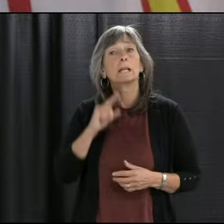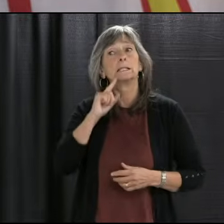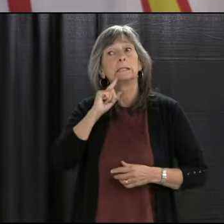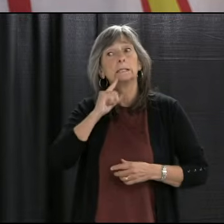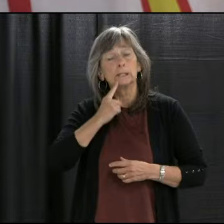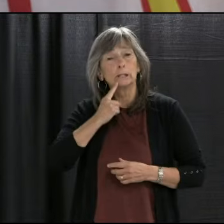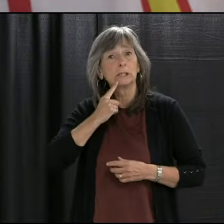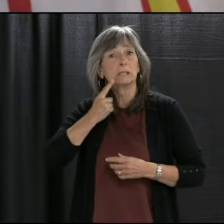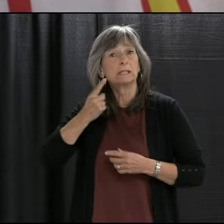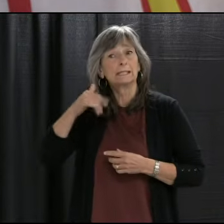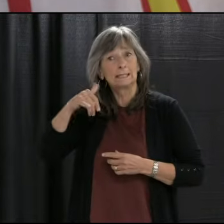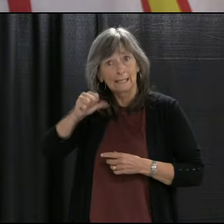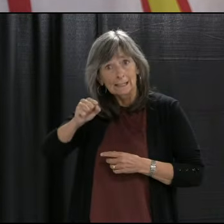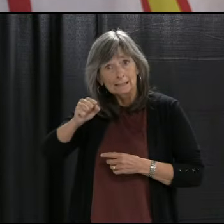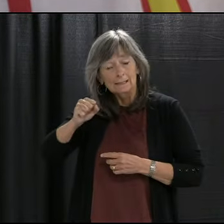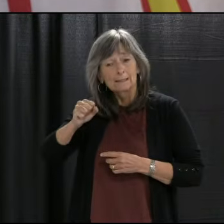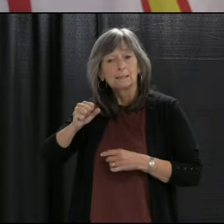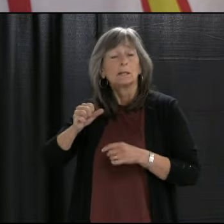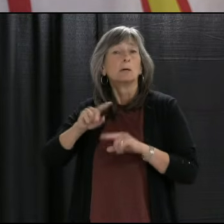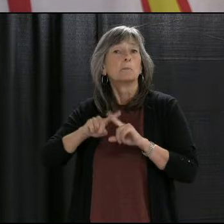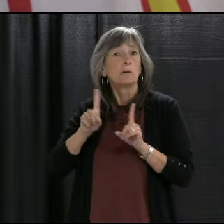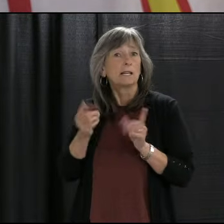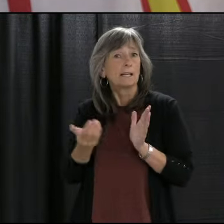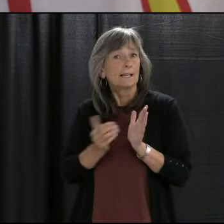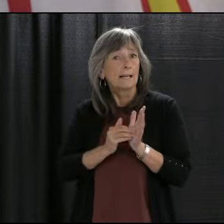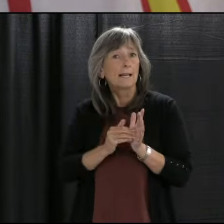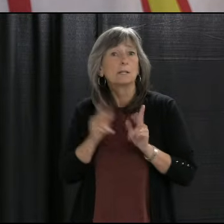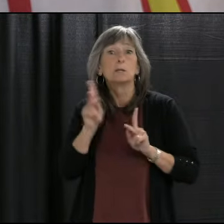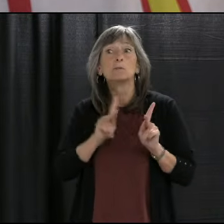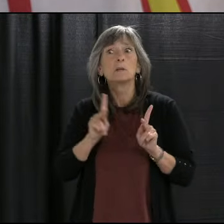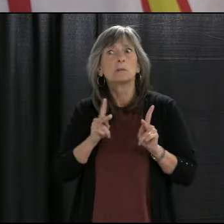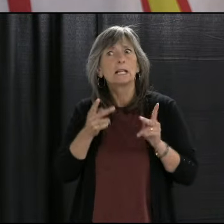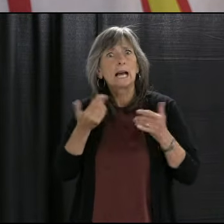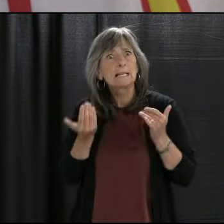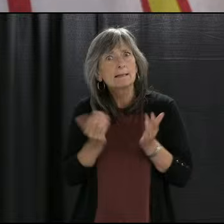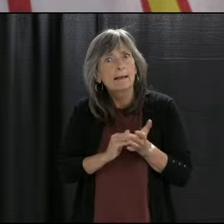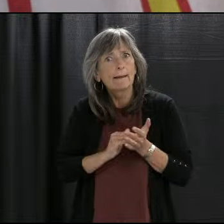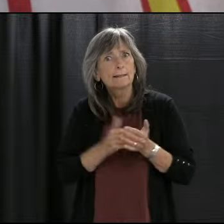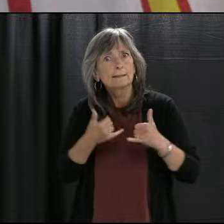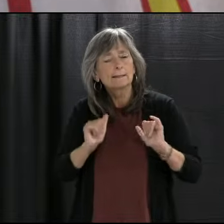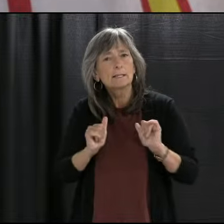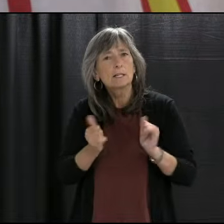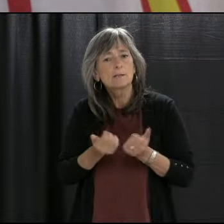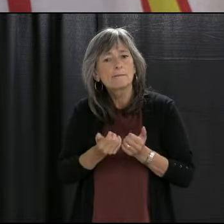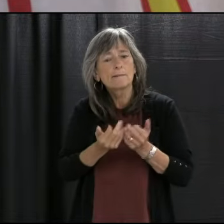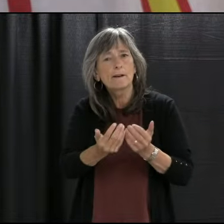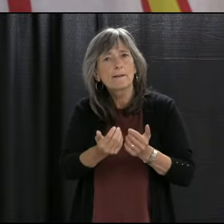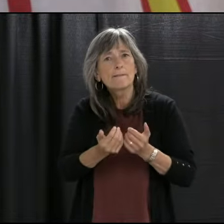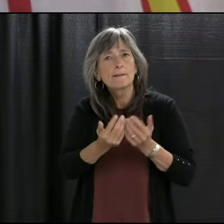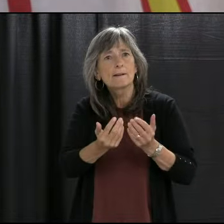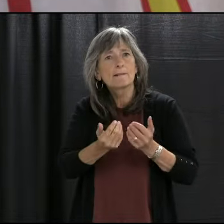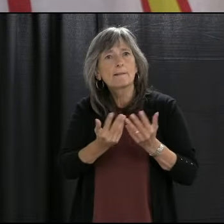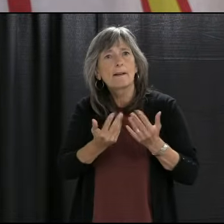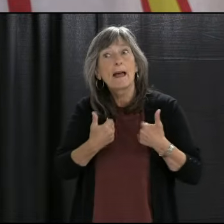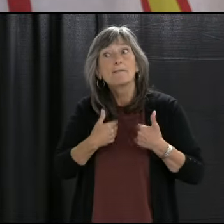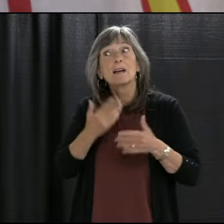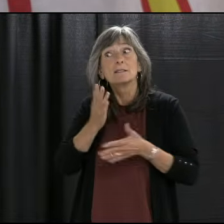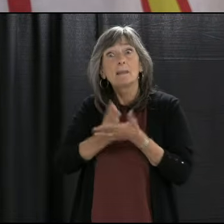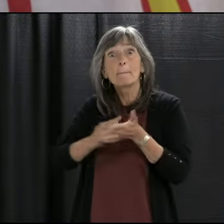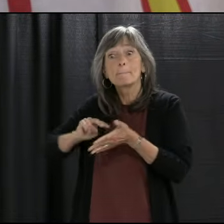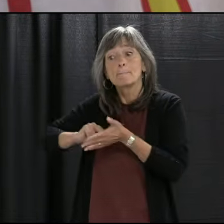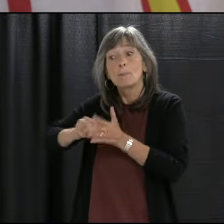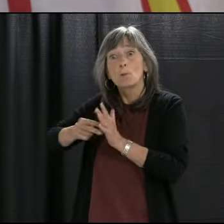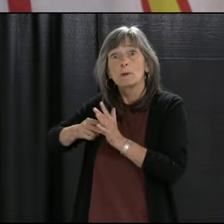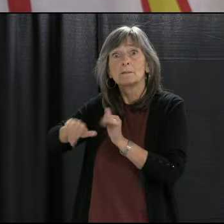of what's happening, we are continuing to see reports of people setting fires, and in some cases setting fires intentionally. I don't